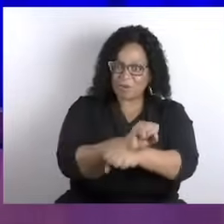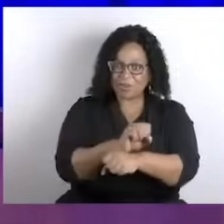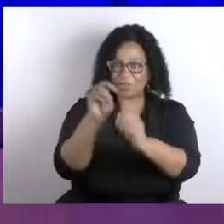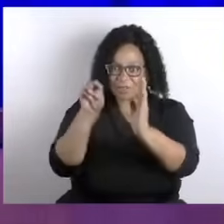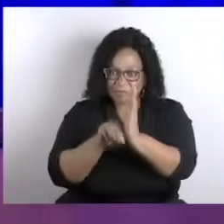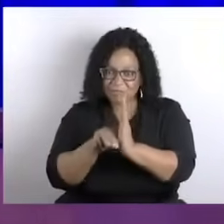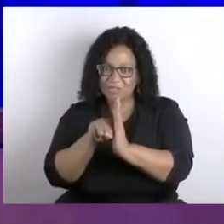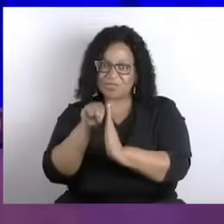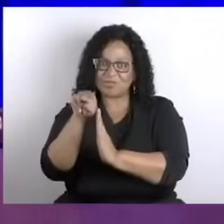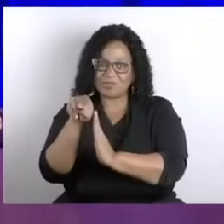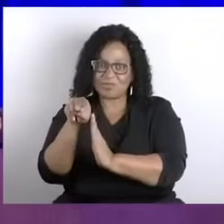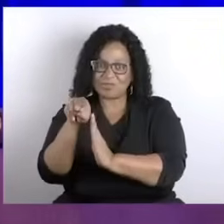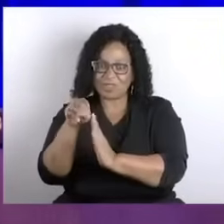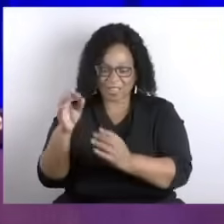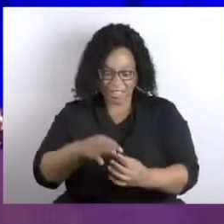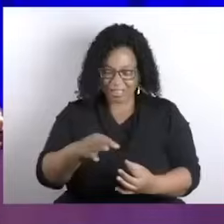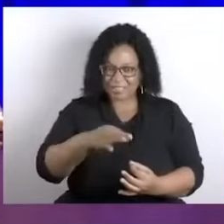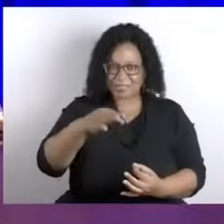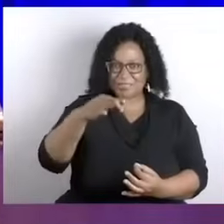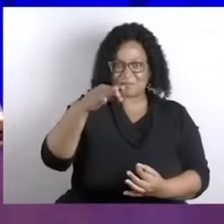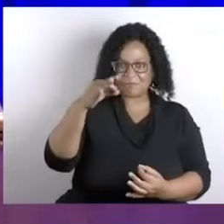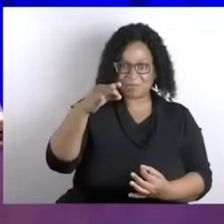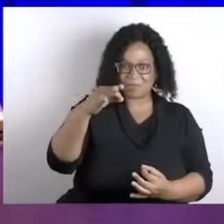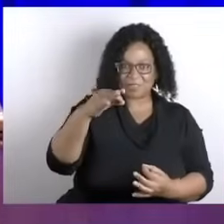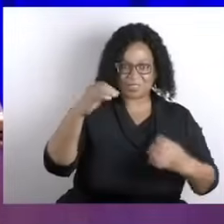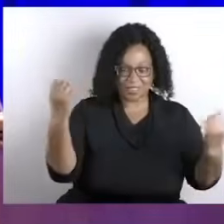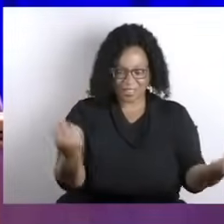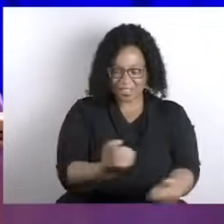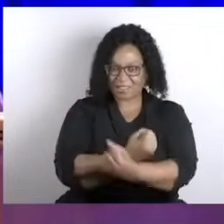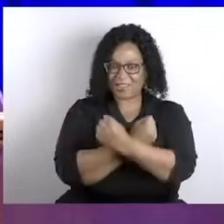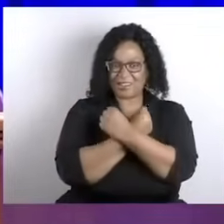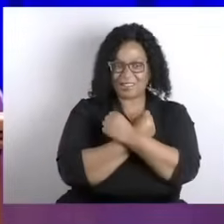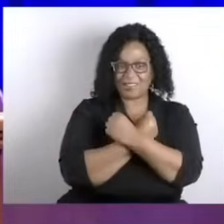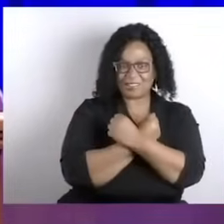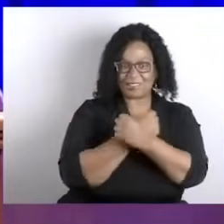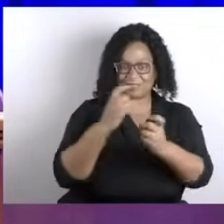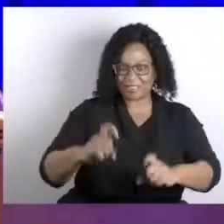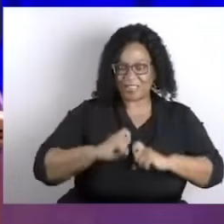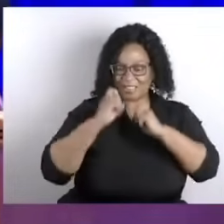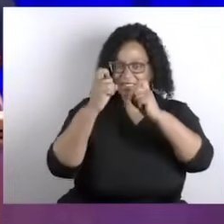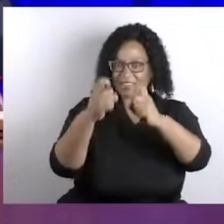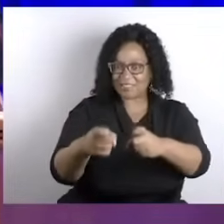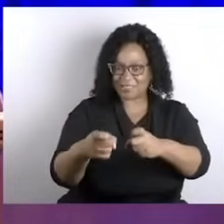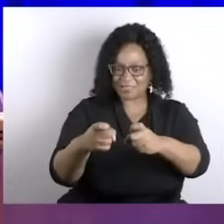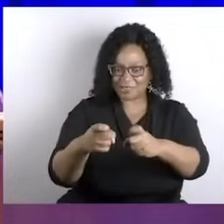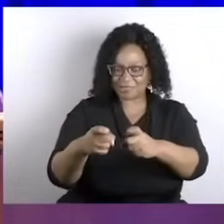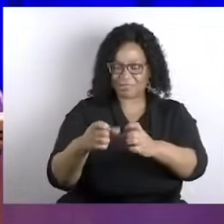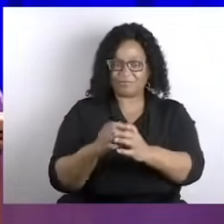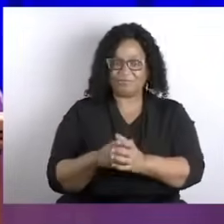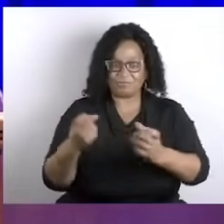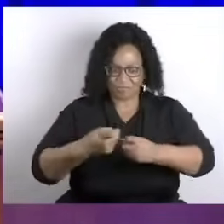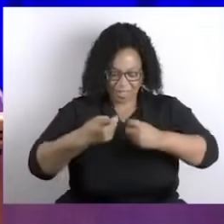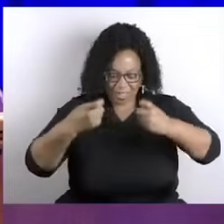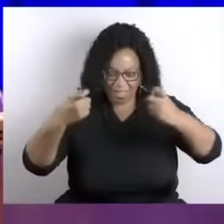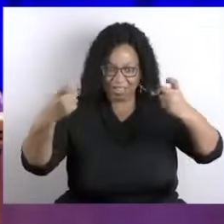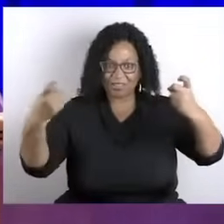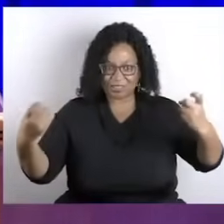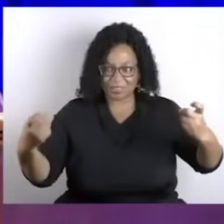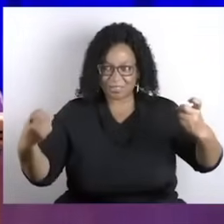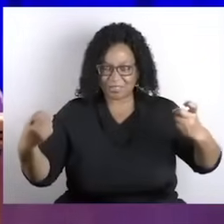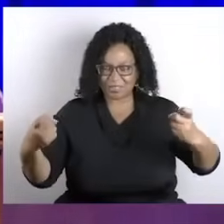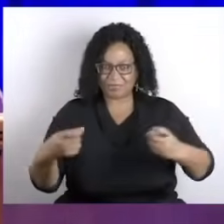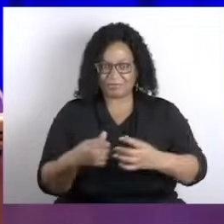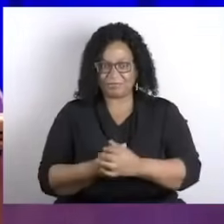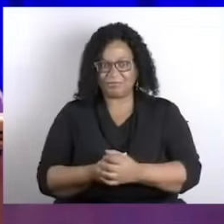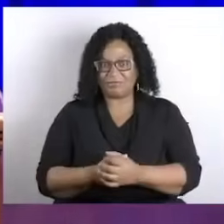maturity. Increase in spirituality. Increase in love. Increase in giving. Increase. I want you to